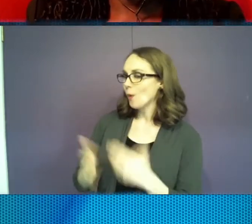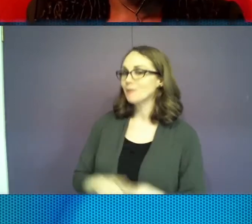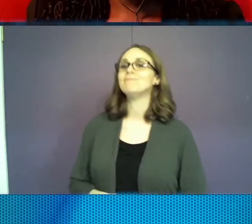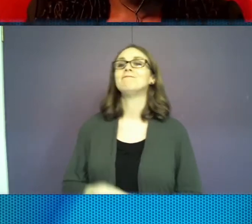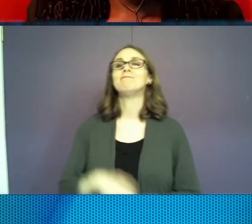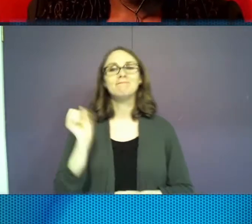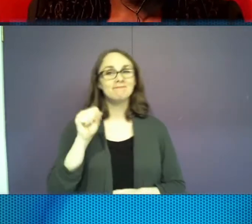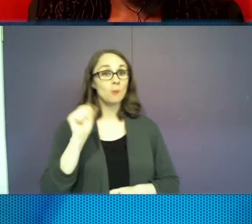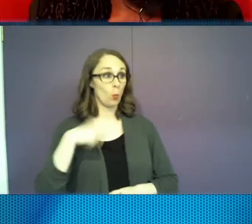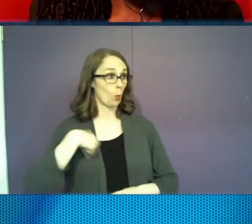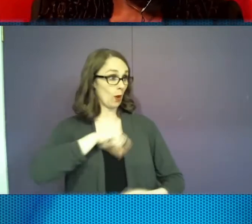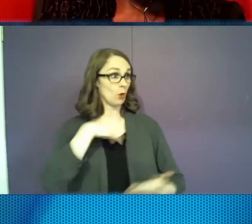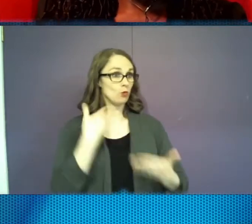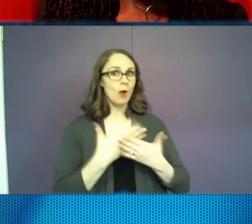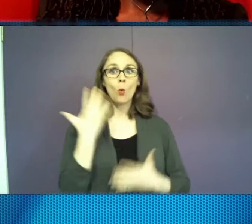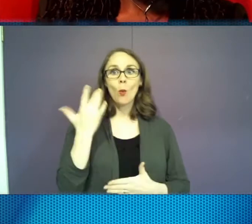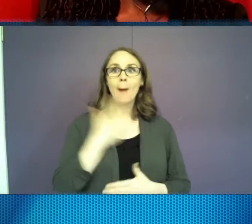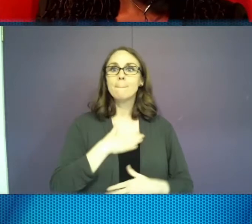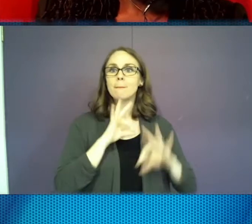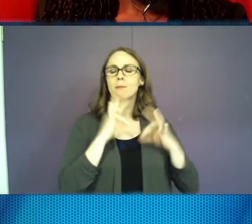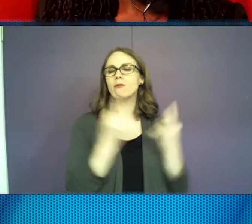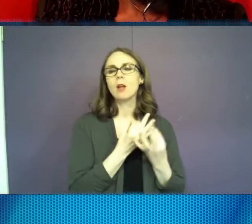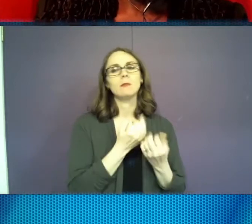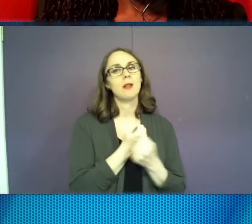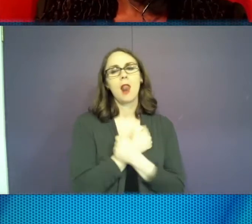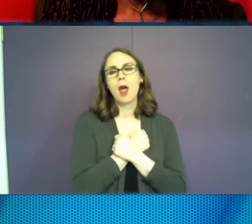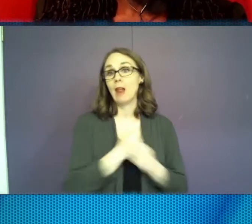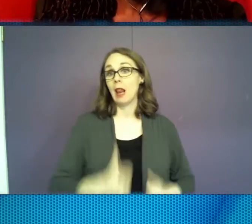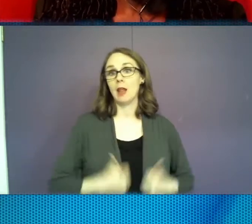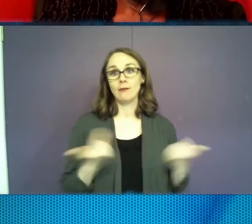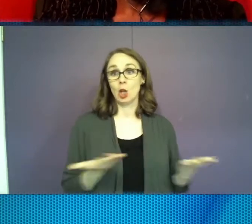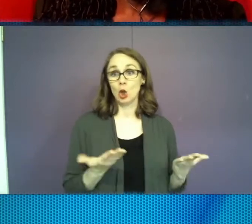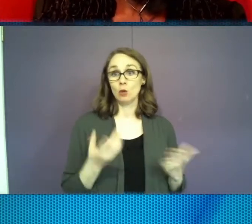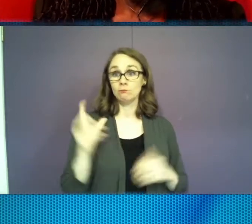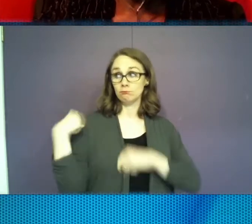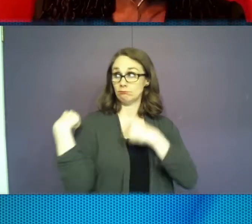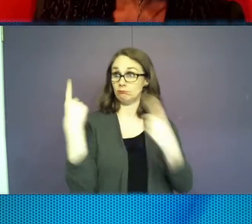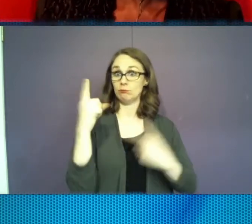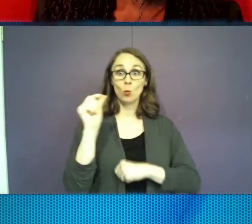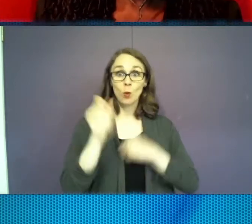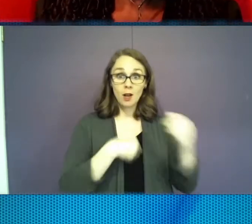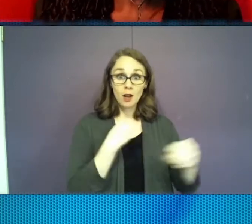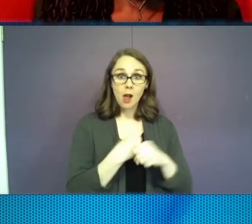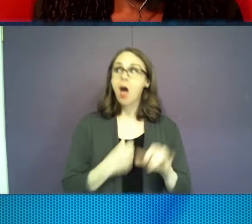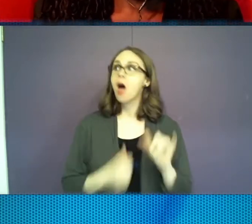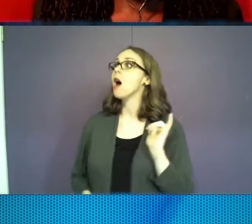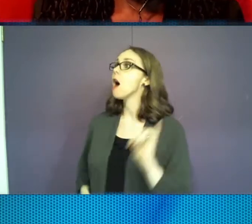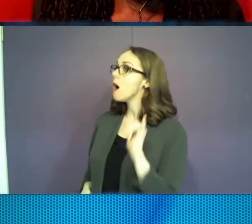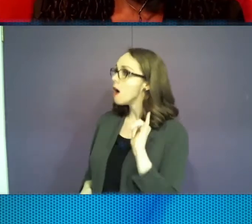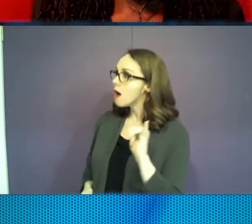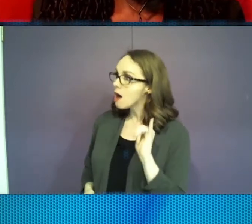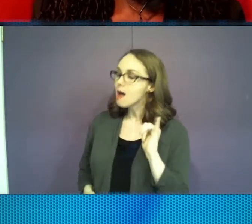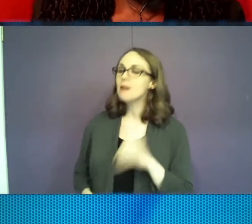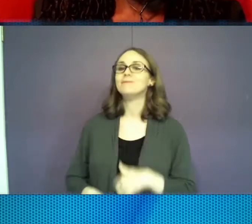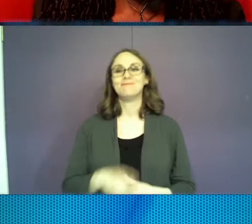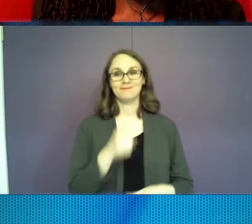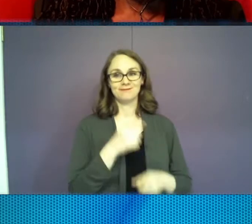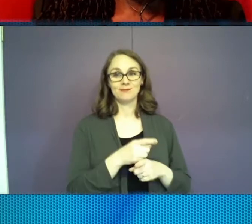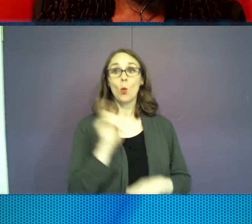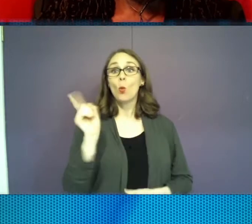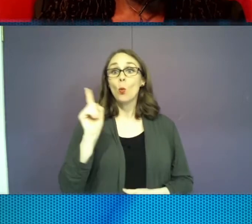we coming because of my family-in-law. They live here for 20 years. Yeah, exactly in